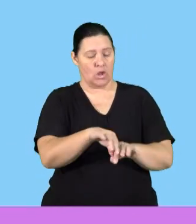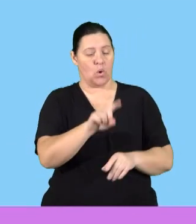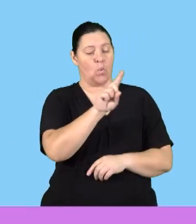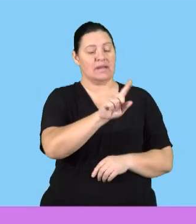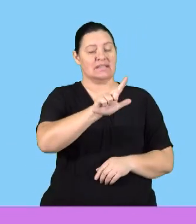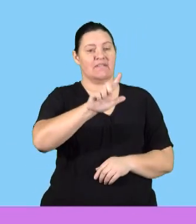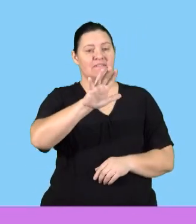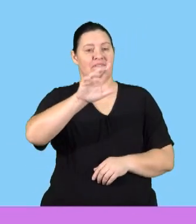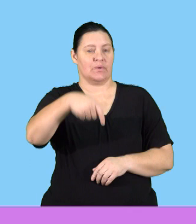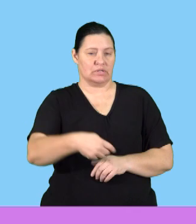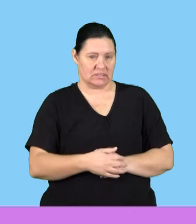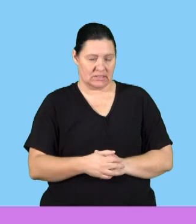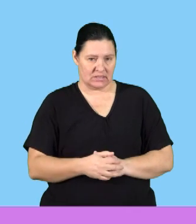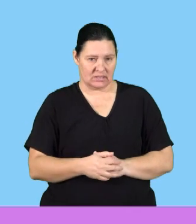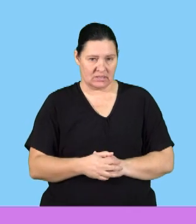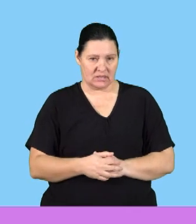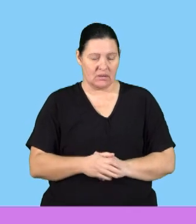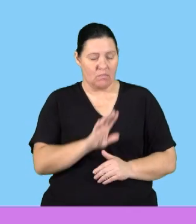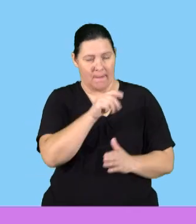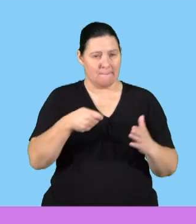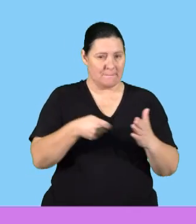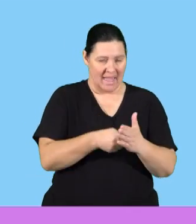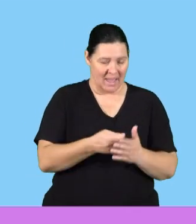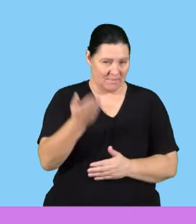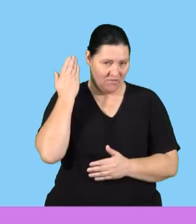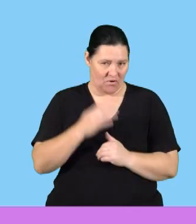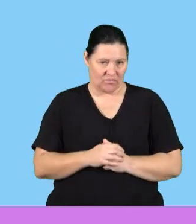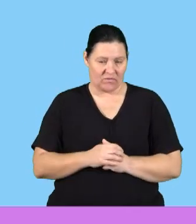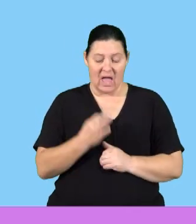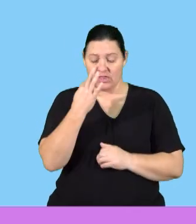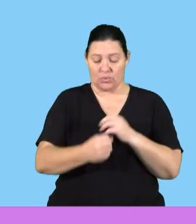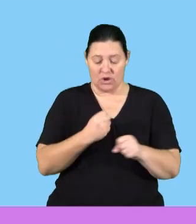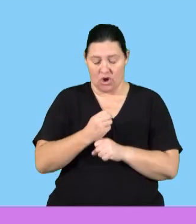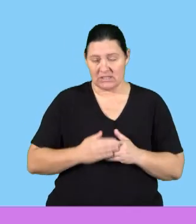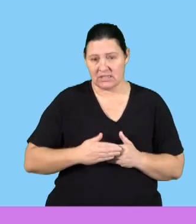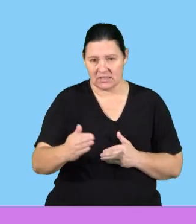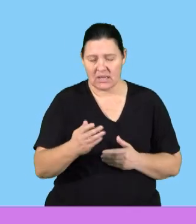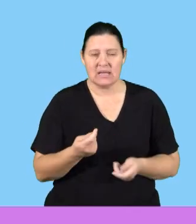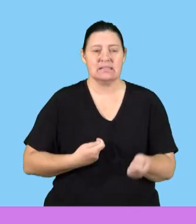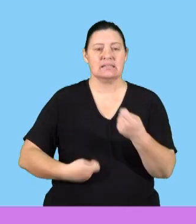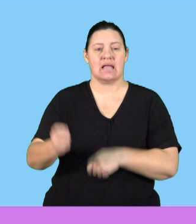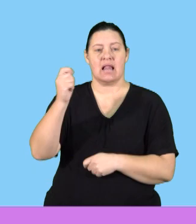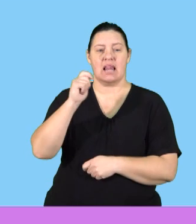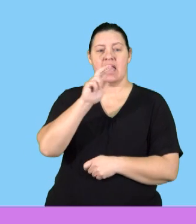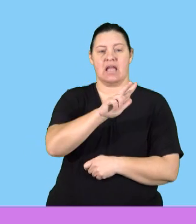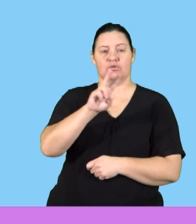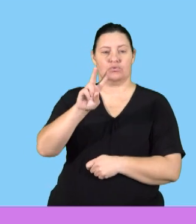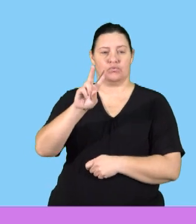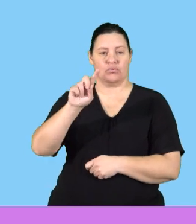at 175,000 when it was purchased. After 3 years, it was sold